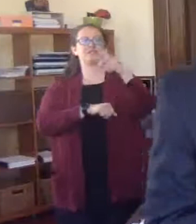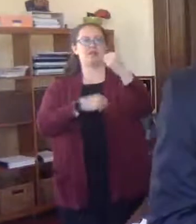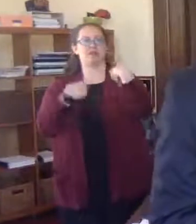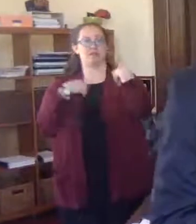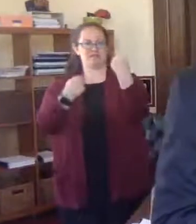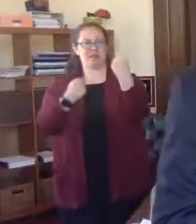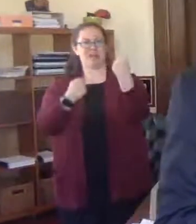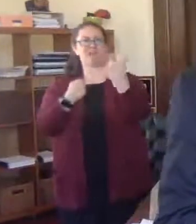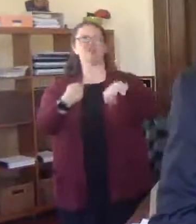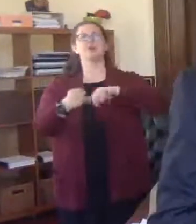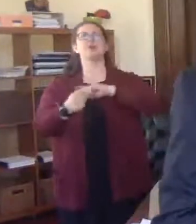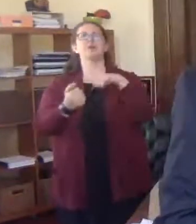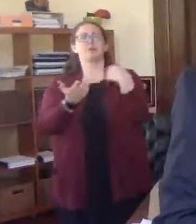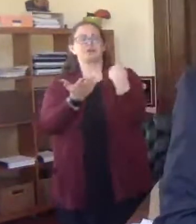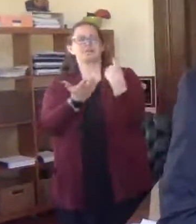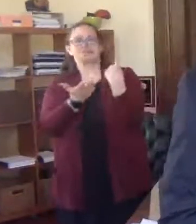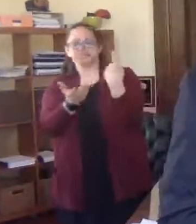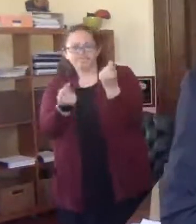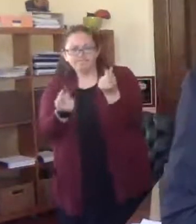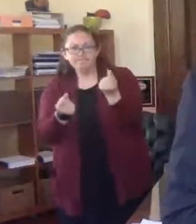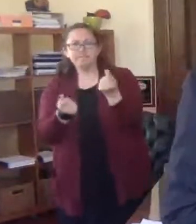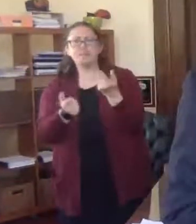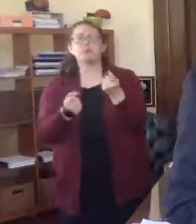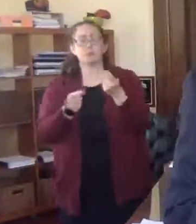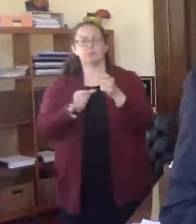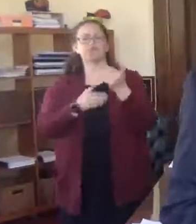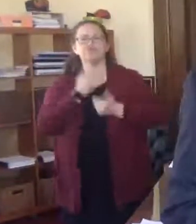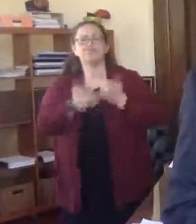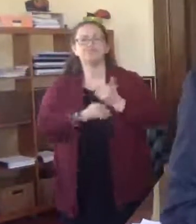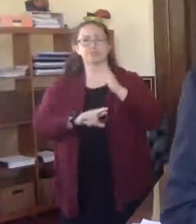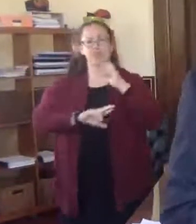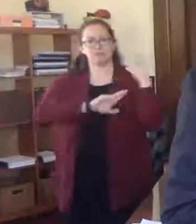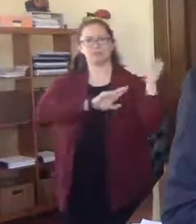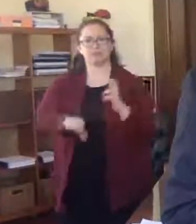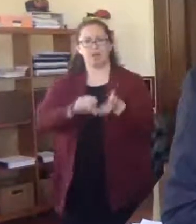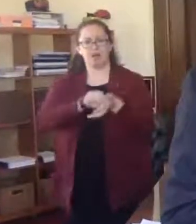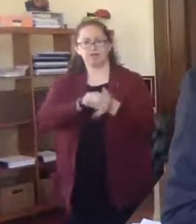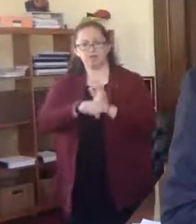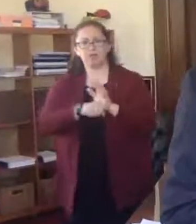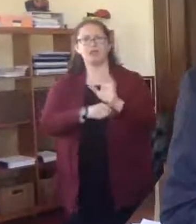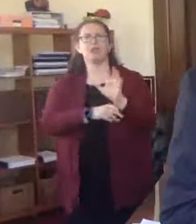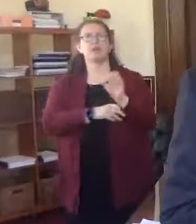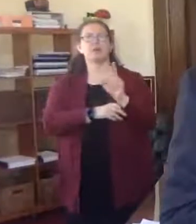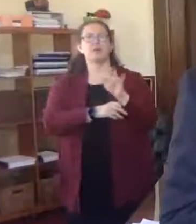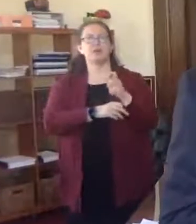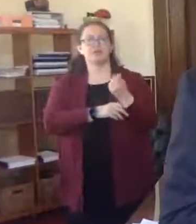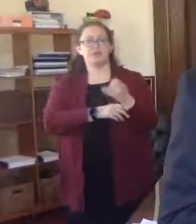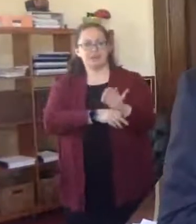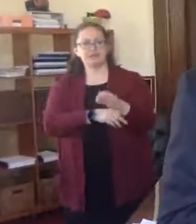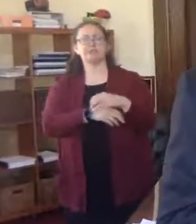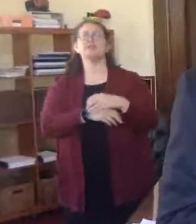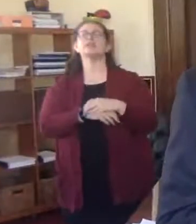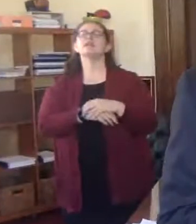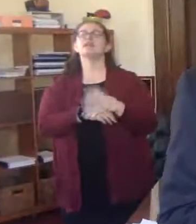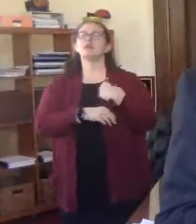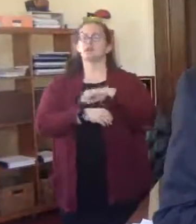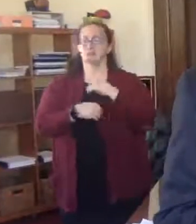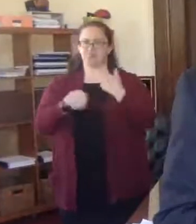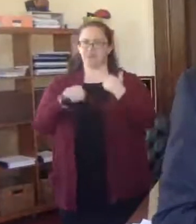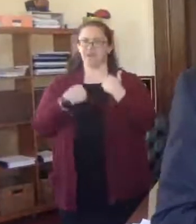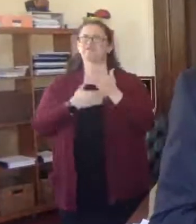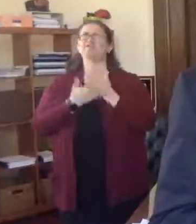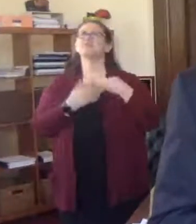to continue our COVID-19 response. So over the weekend, I had the pleasure of working with some volunteers to go